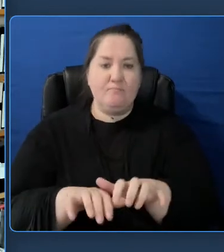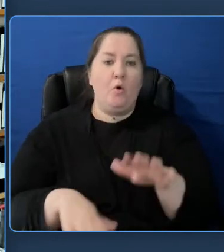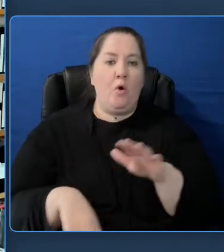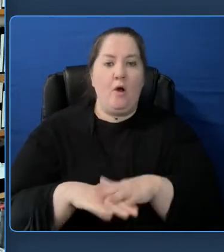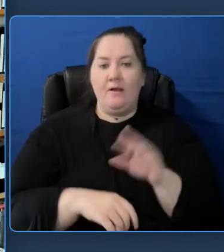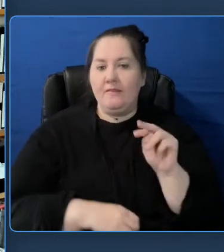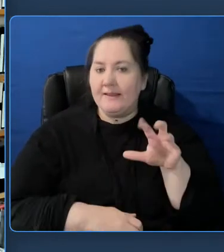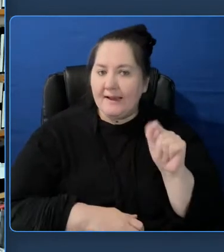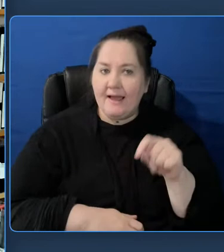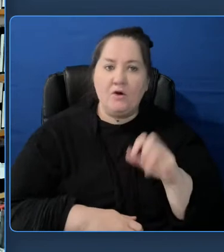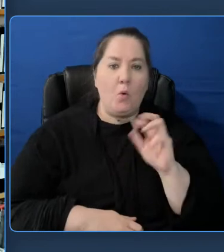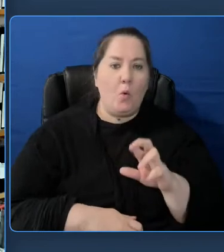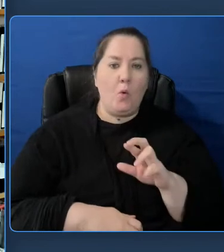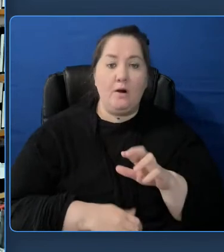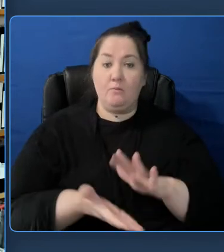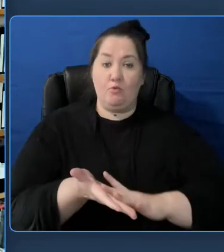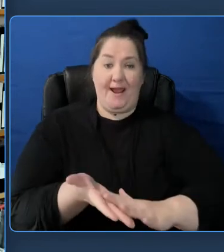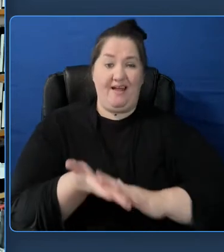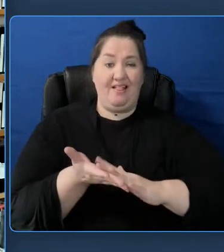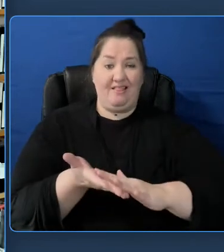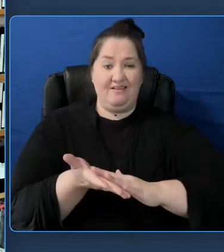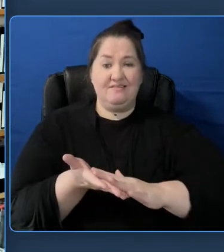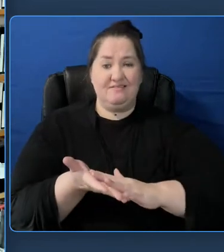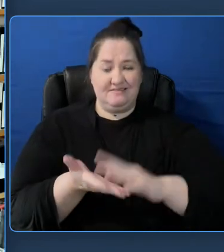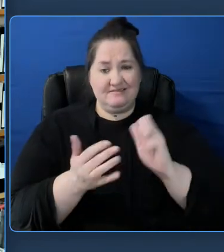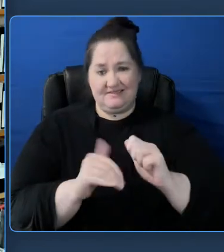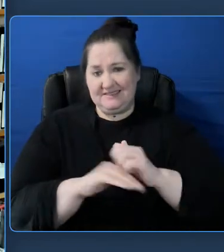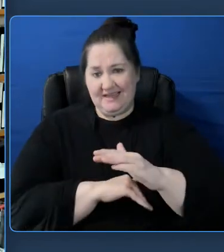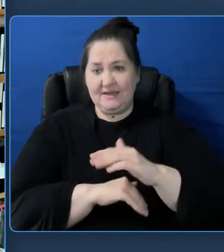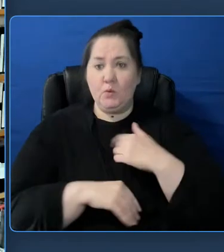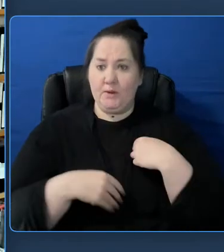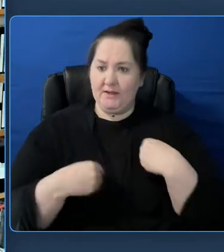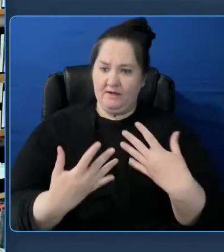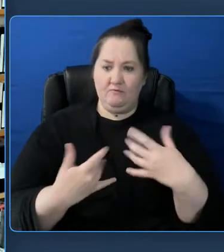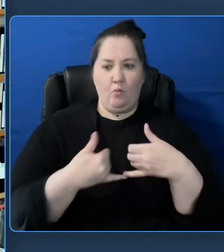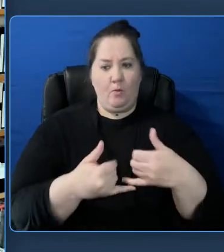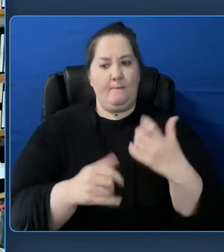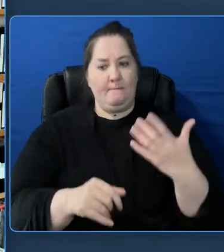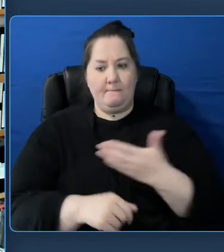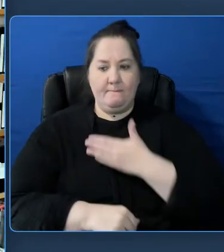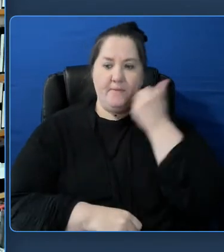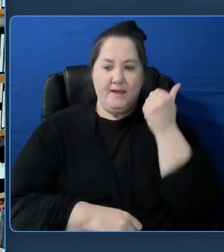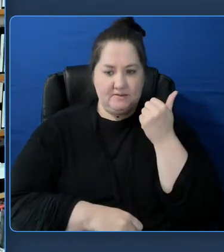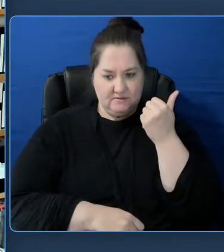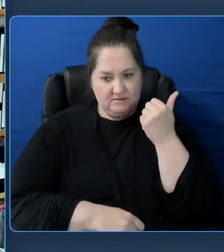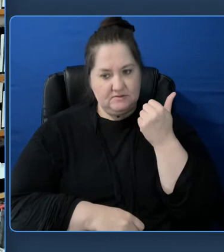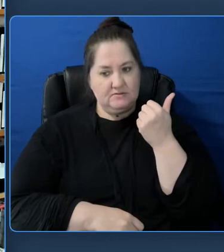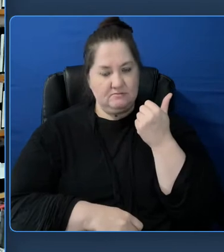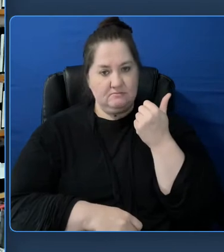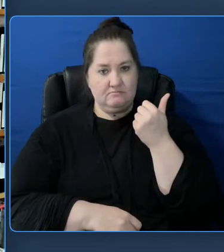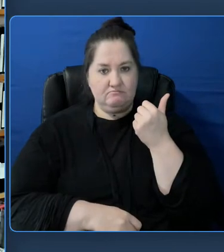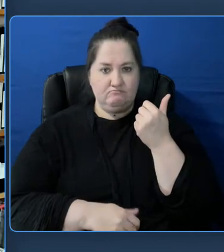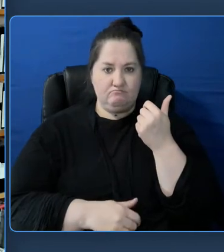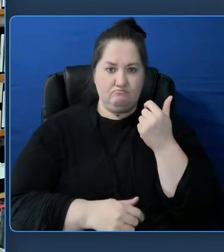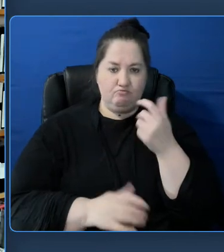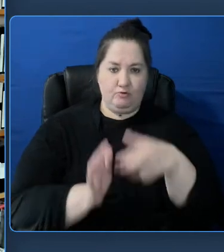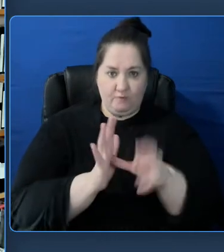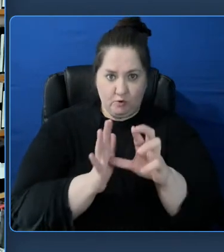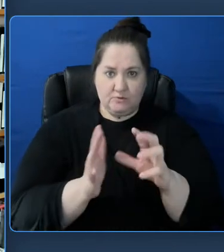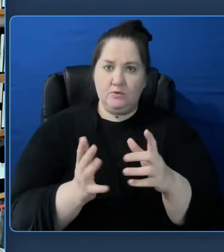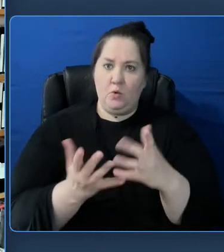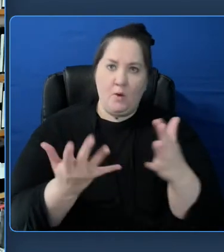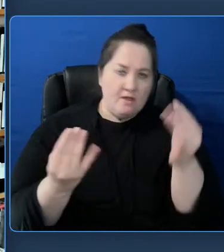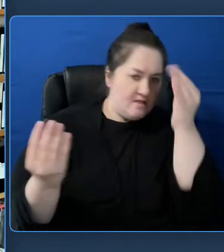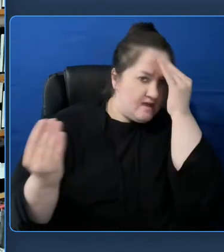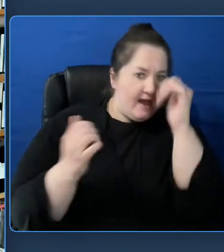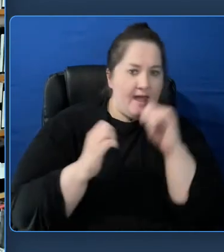the net, or they send it in Braille even. And we give awards to the best reviews and what they really are thinking